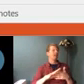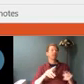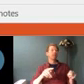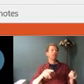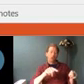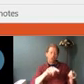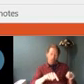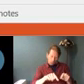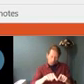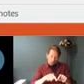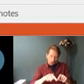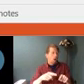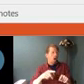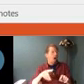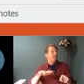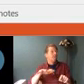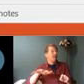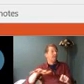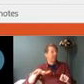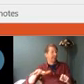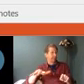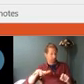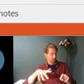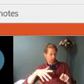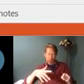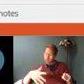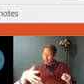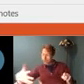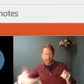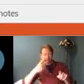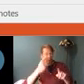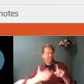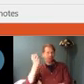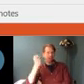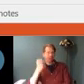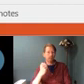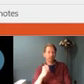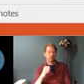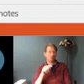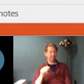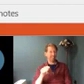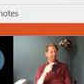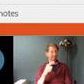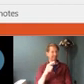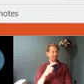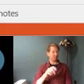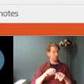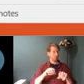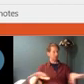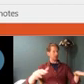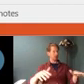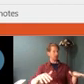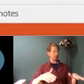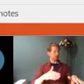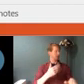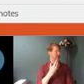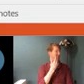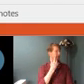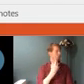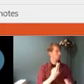of unknown suspects. So this is actually a 2 weeks old development. So this new kit is coming out,